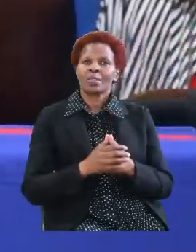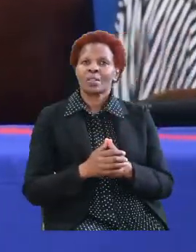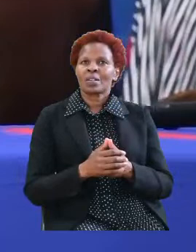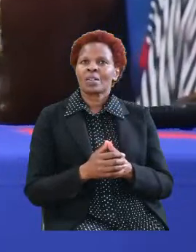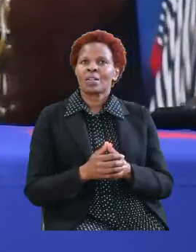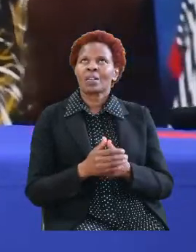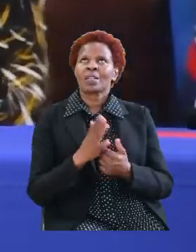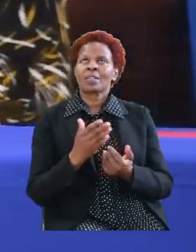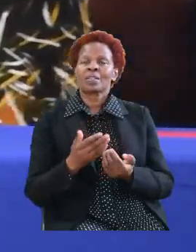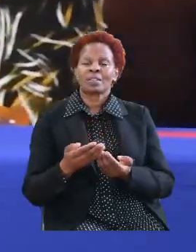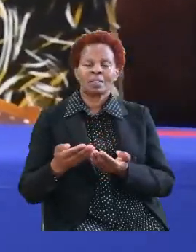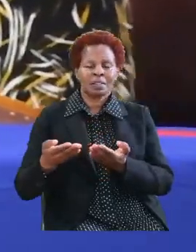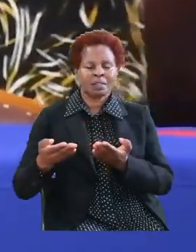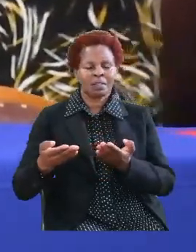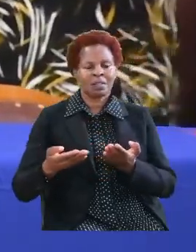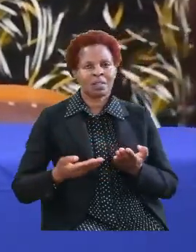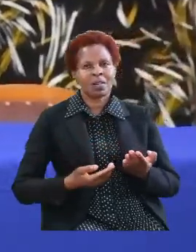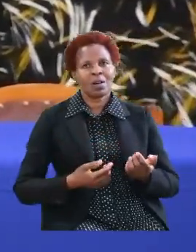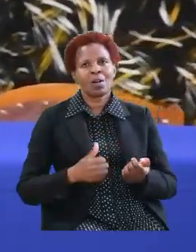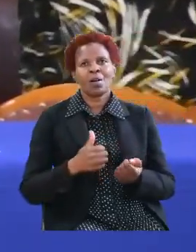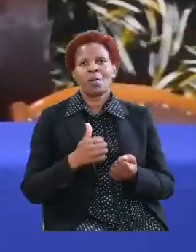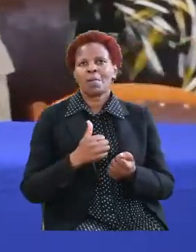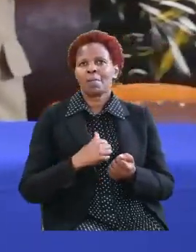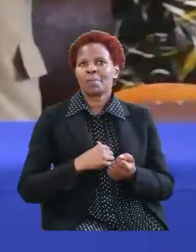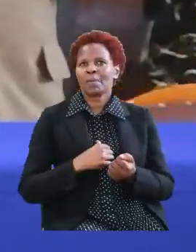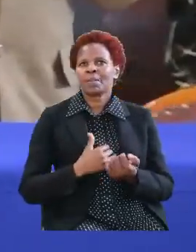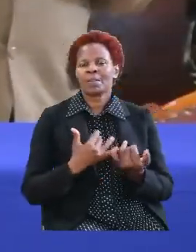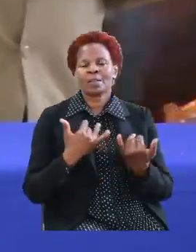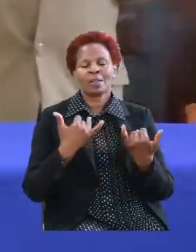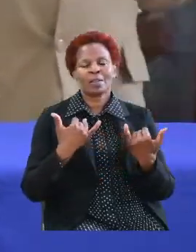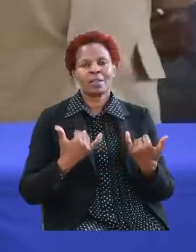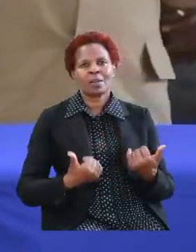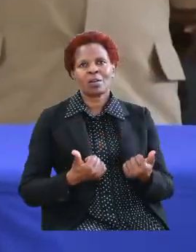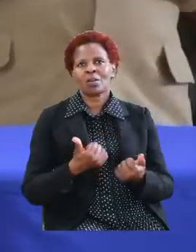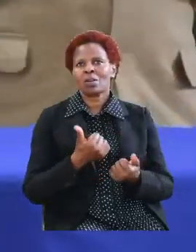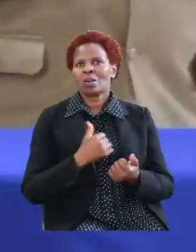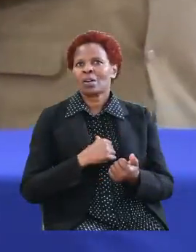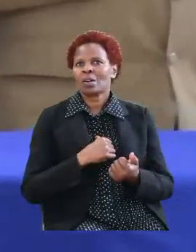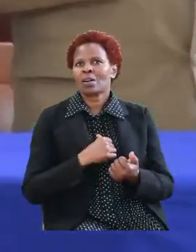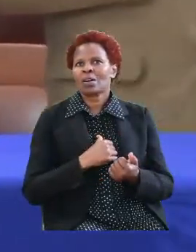unikaribishe, Baba, sasa,